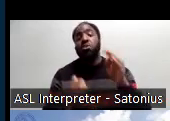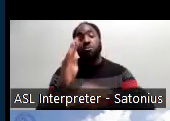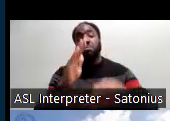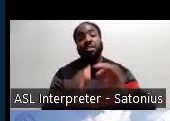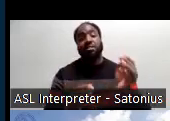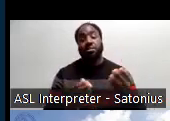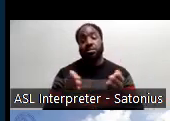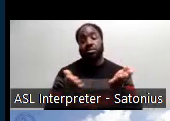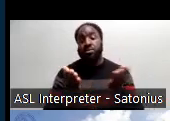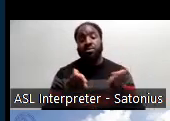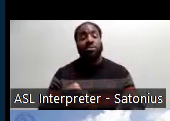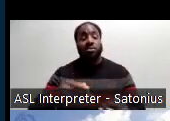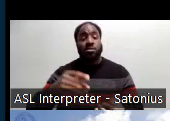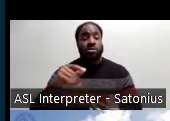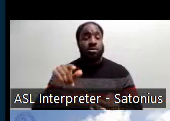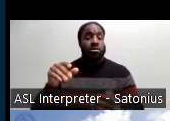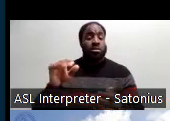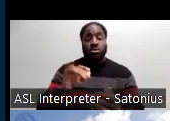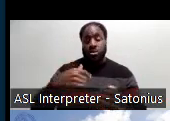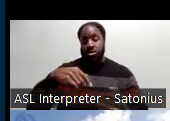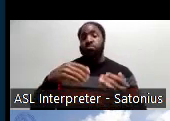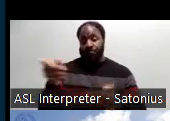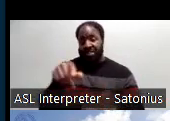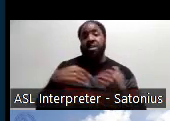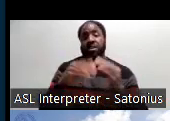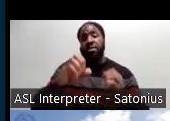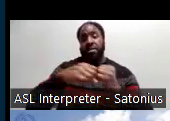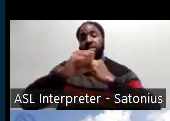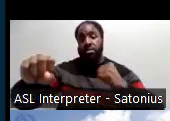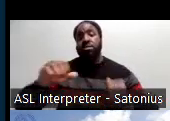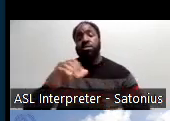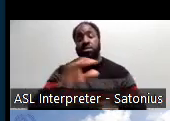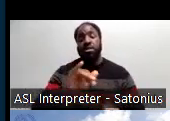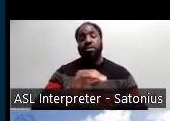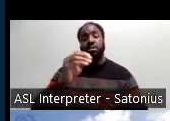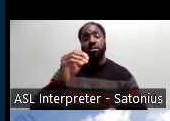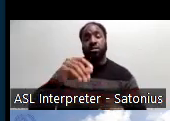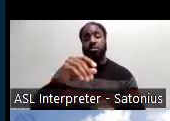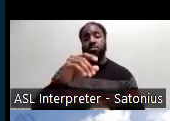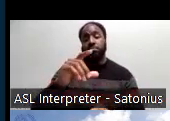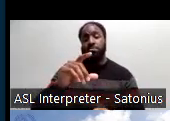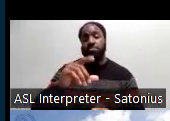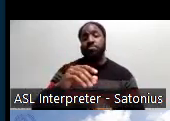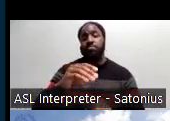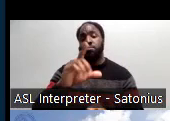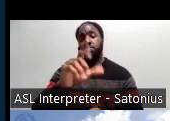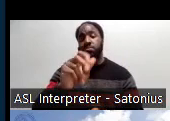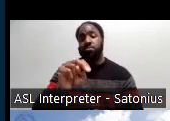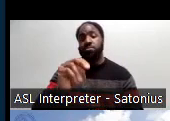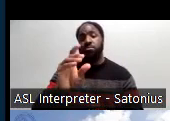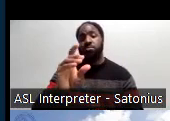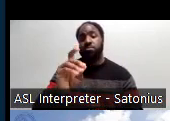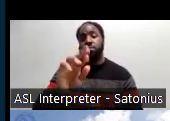where the timeline has been elongated, like the Older Americans Act money, and there's things that have a later start